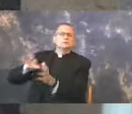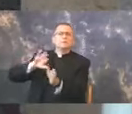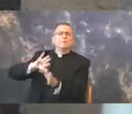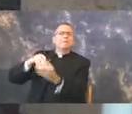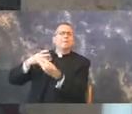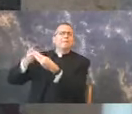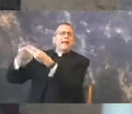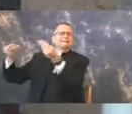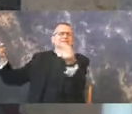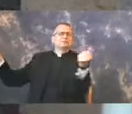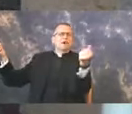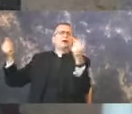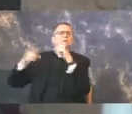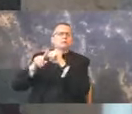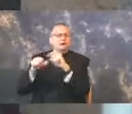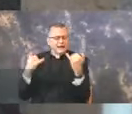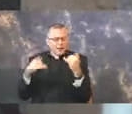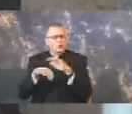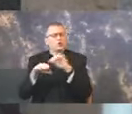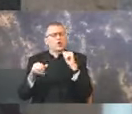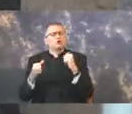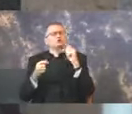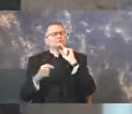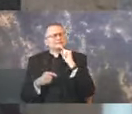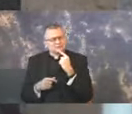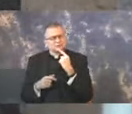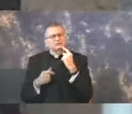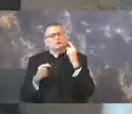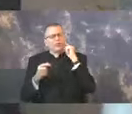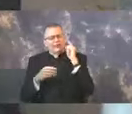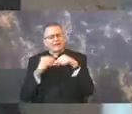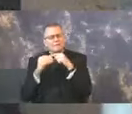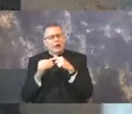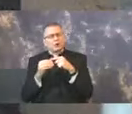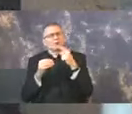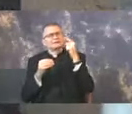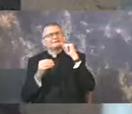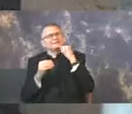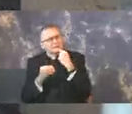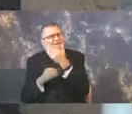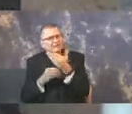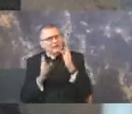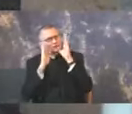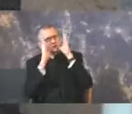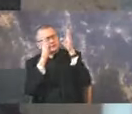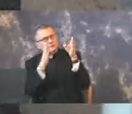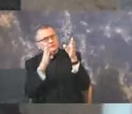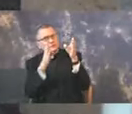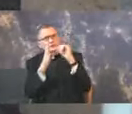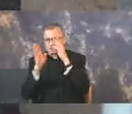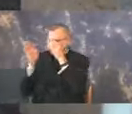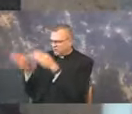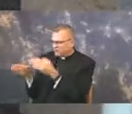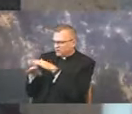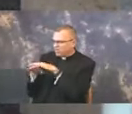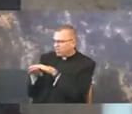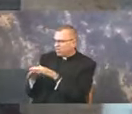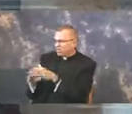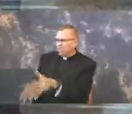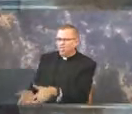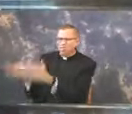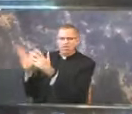experiencing at this time summons us to take seriously the things that are serious, and not to be caught up in those that matter